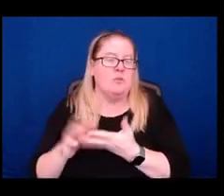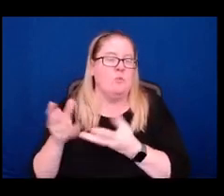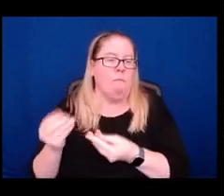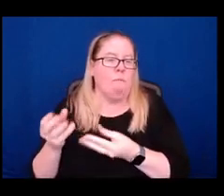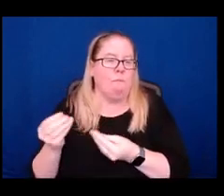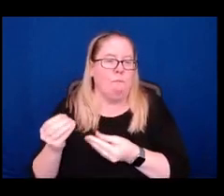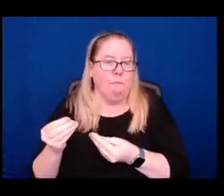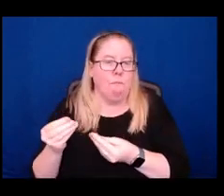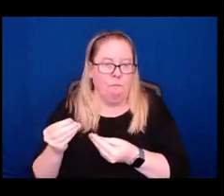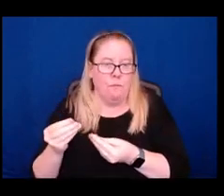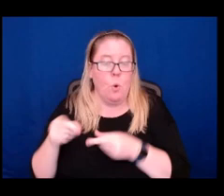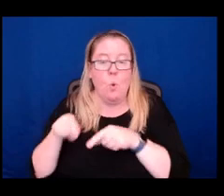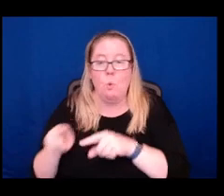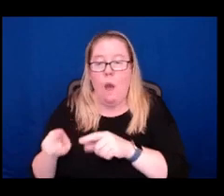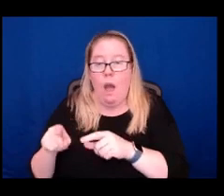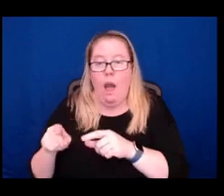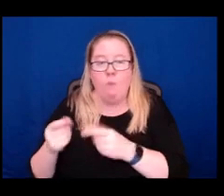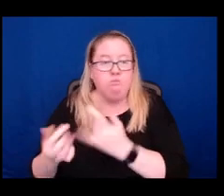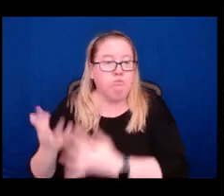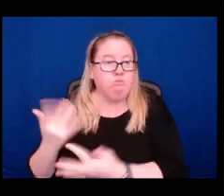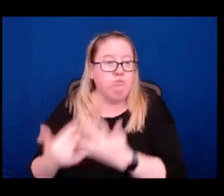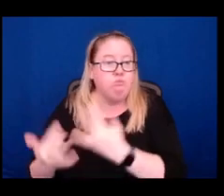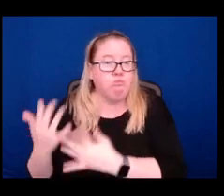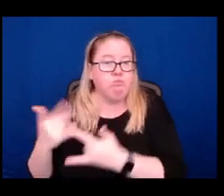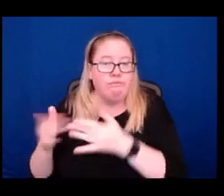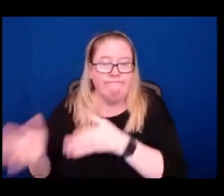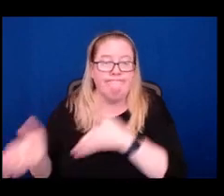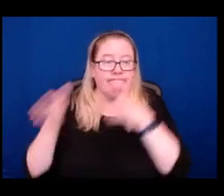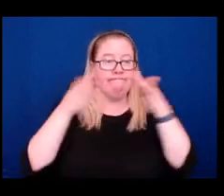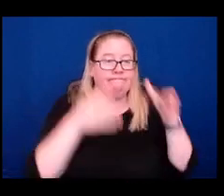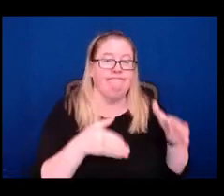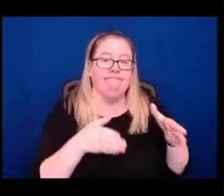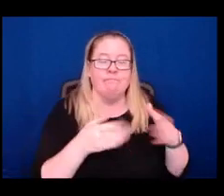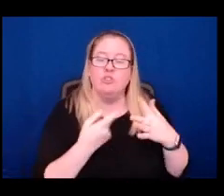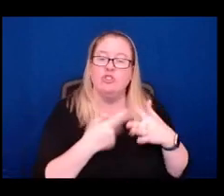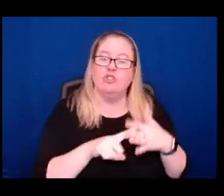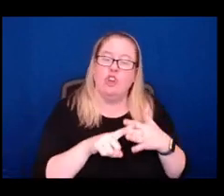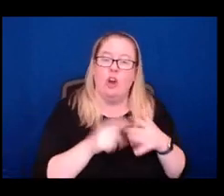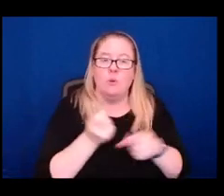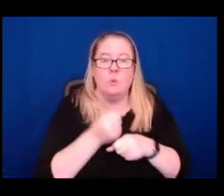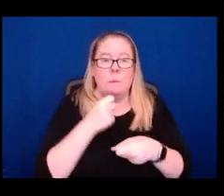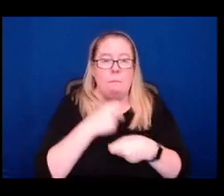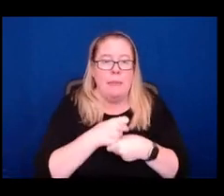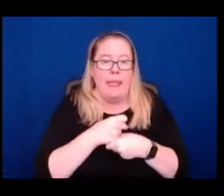cooking, we're going to jump right over here and start to make our